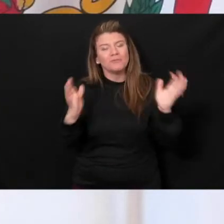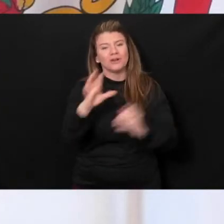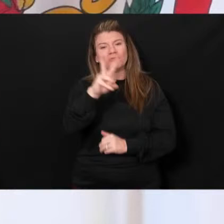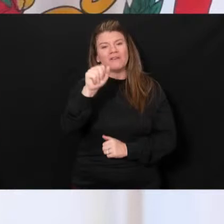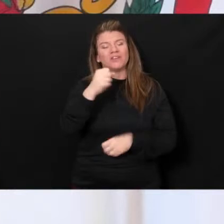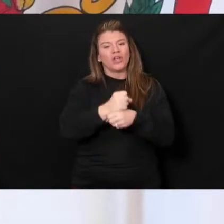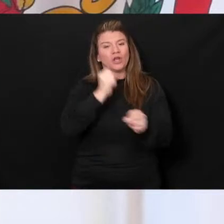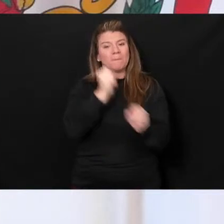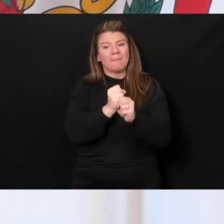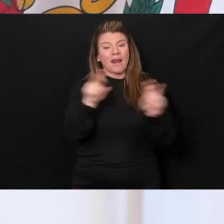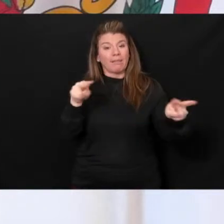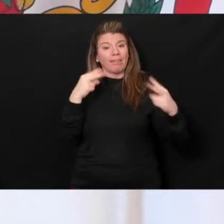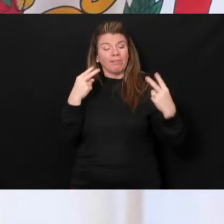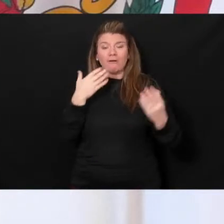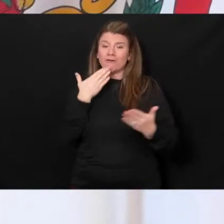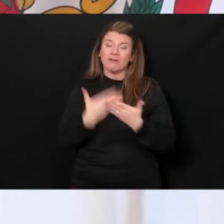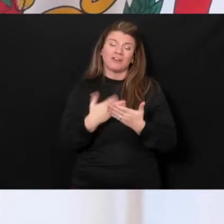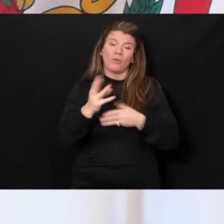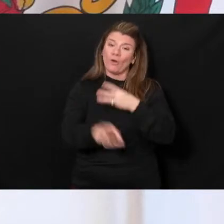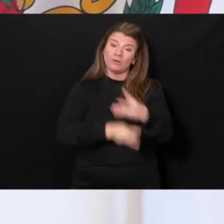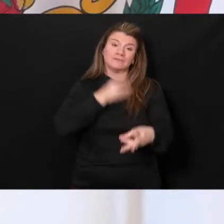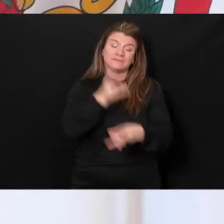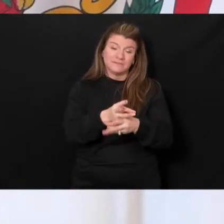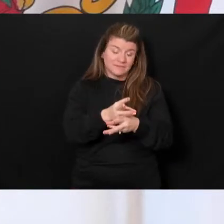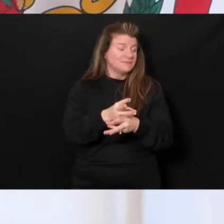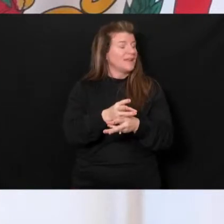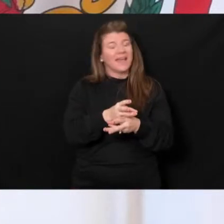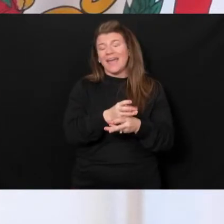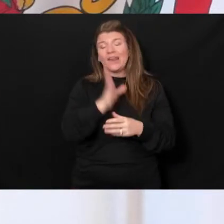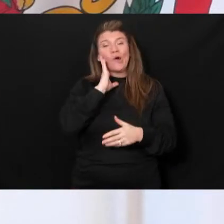made us look awfully, awfully good to the world. And it'll